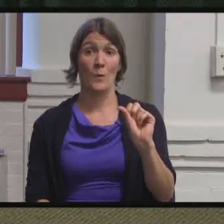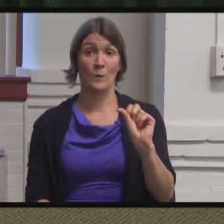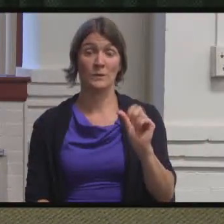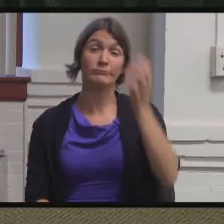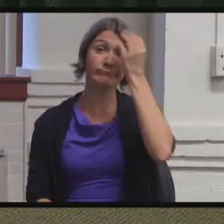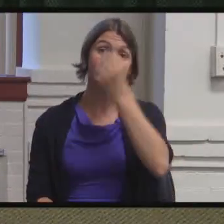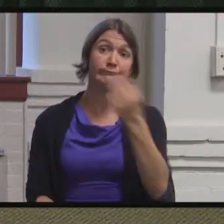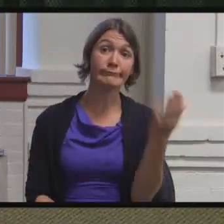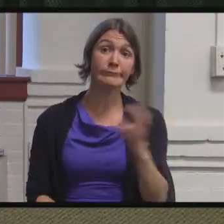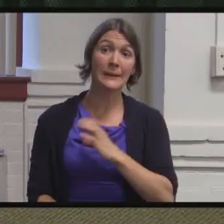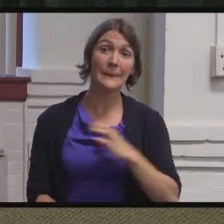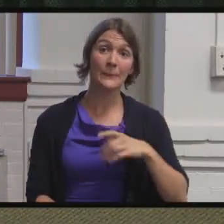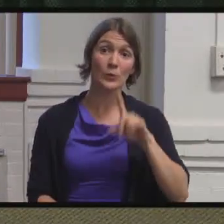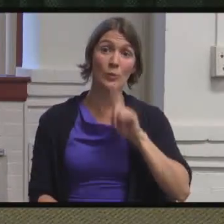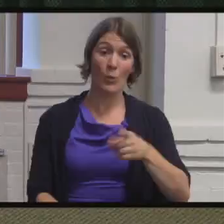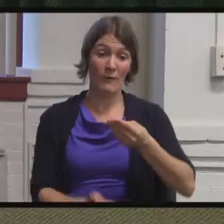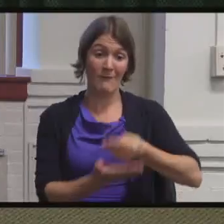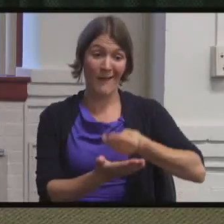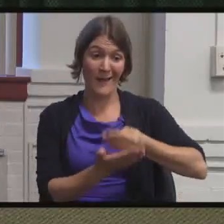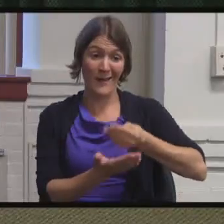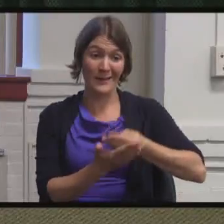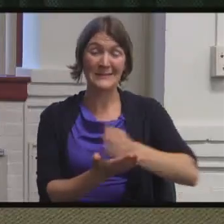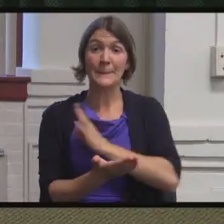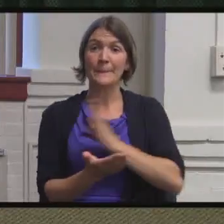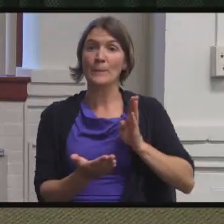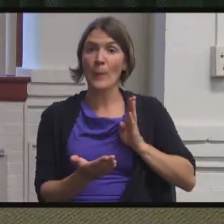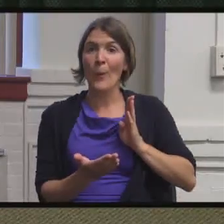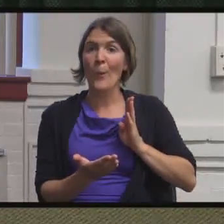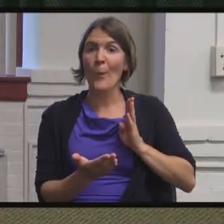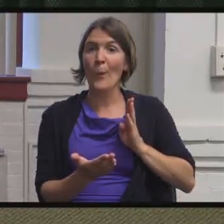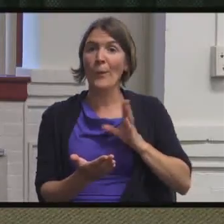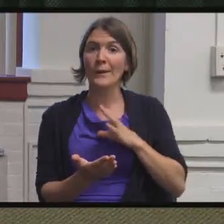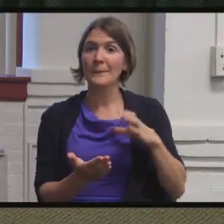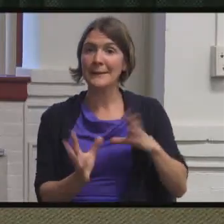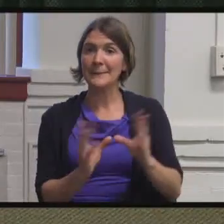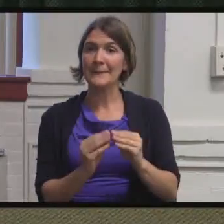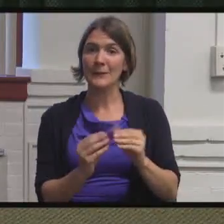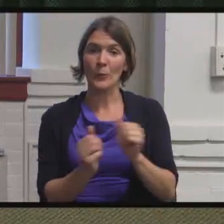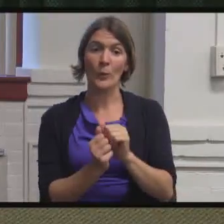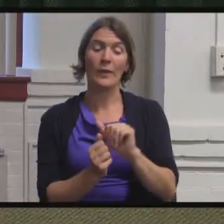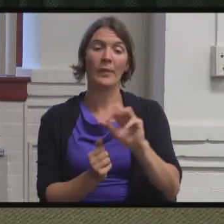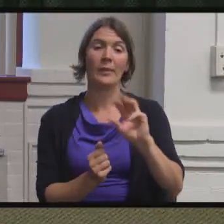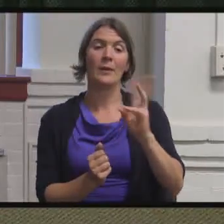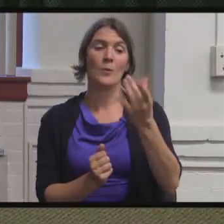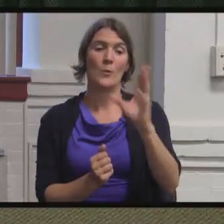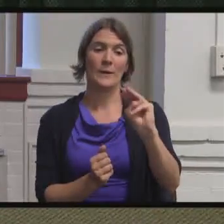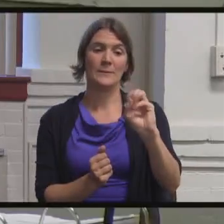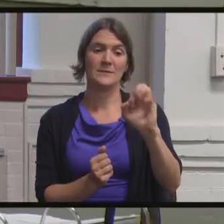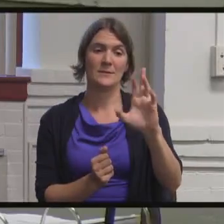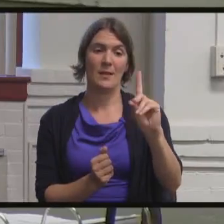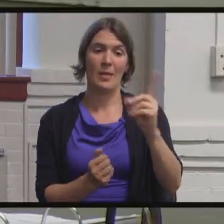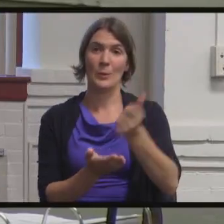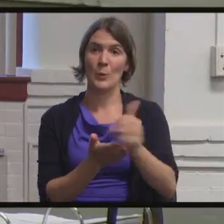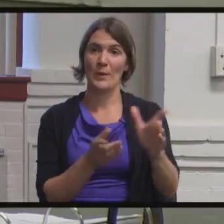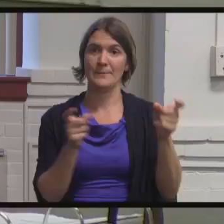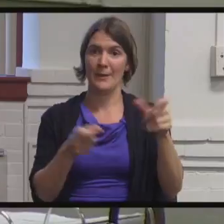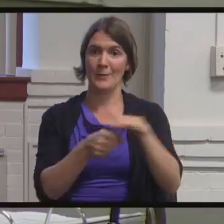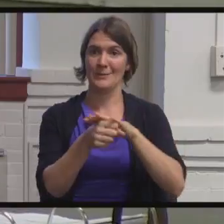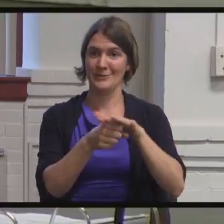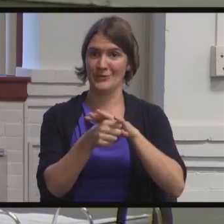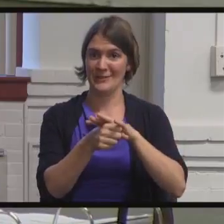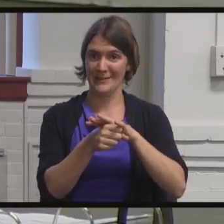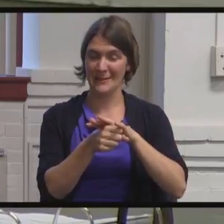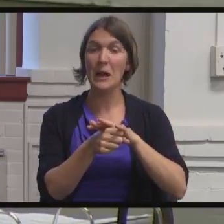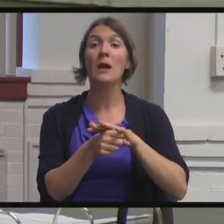about the Finance and Board Committee meetings in the Wyndham Solid Waste Management District.